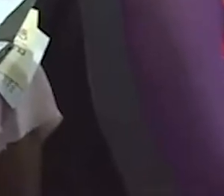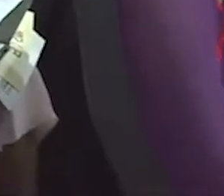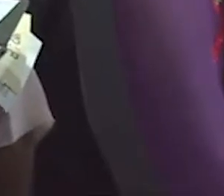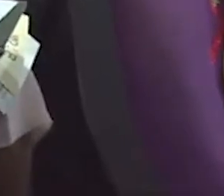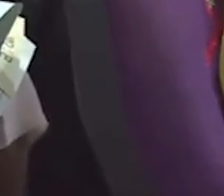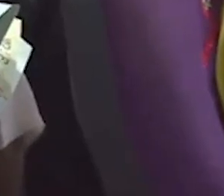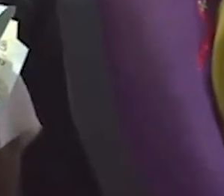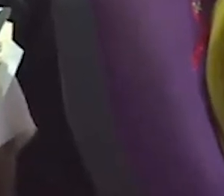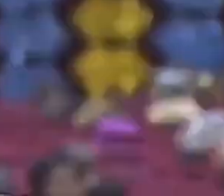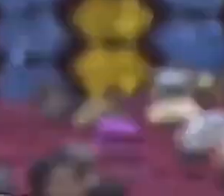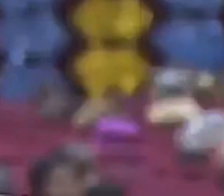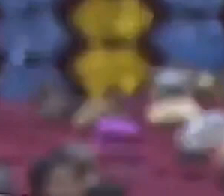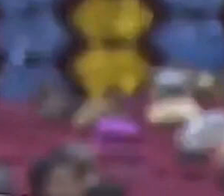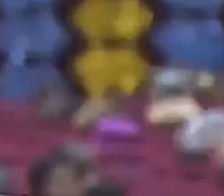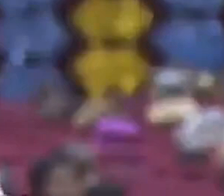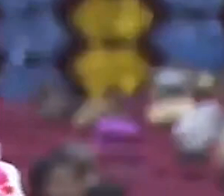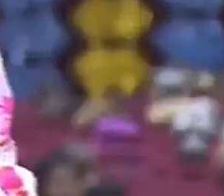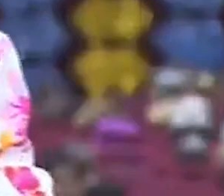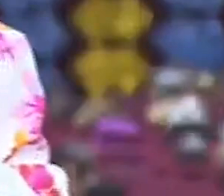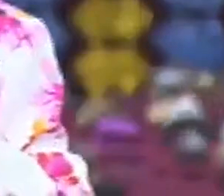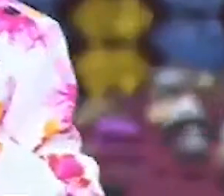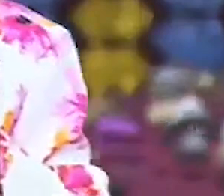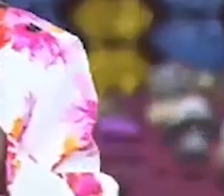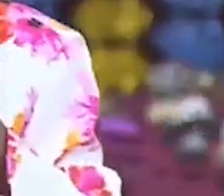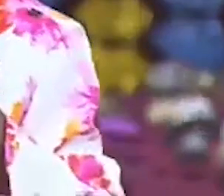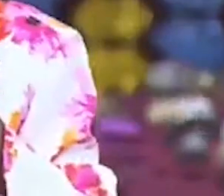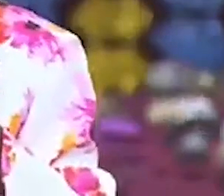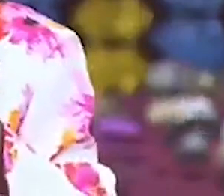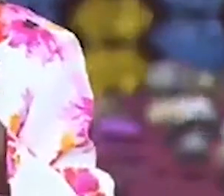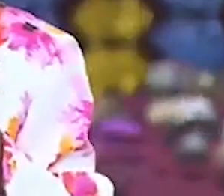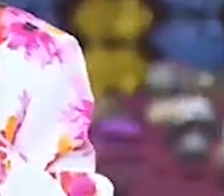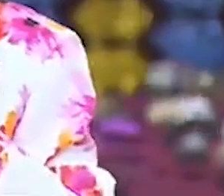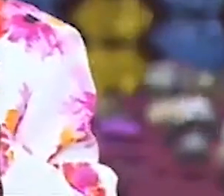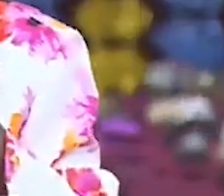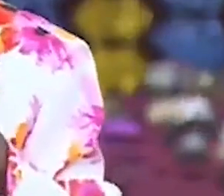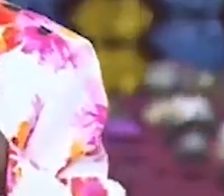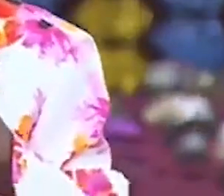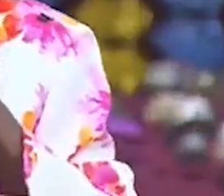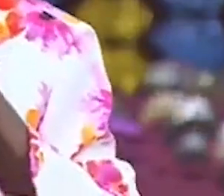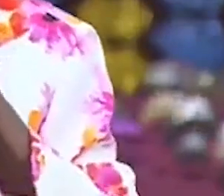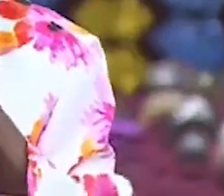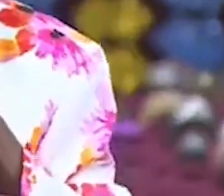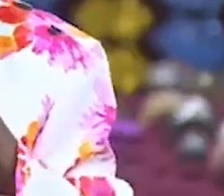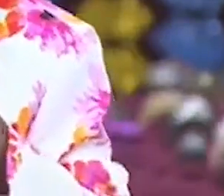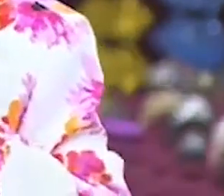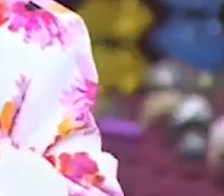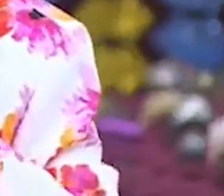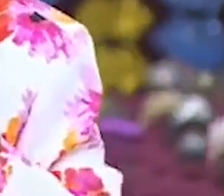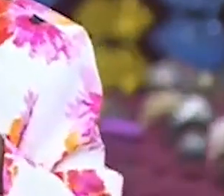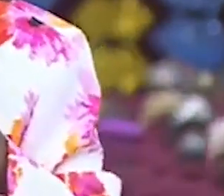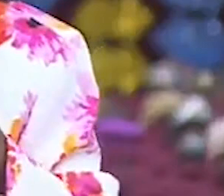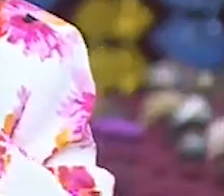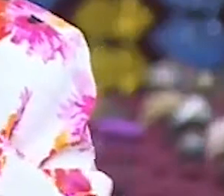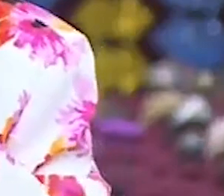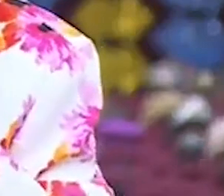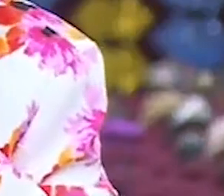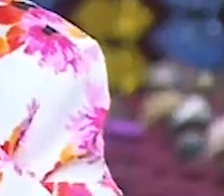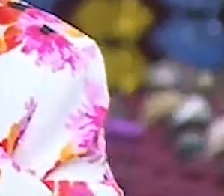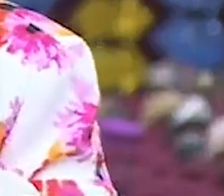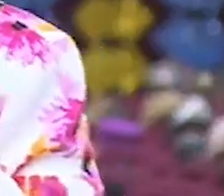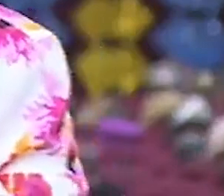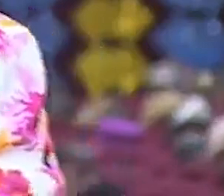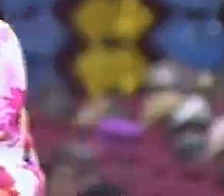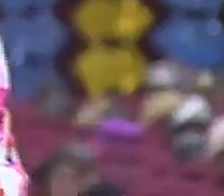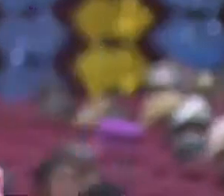out of your mouth, but thou shalt meditate therein day and night, that thou mayest observe to do. The to do